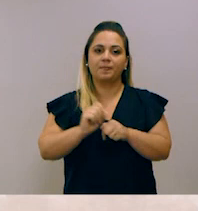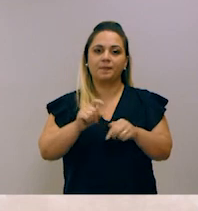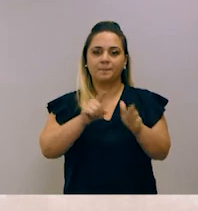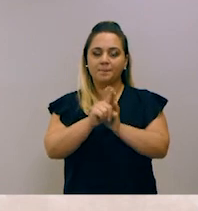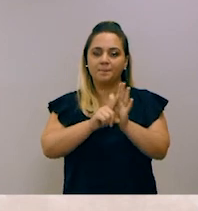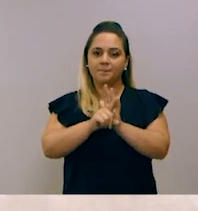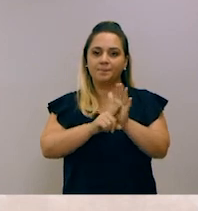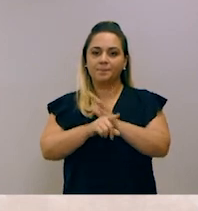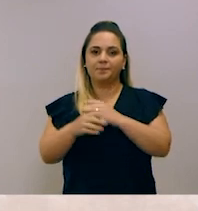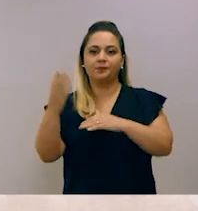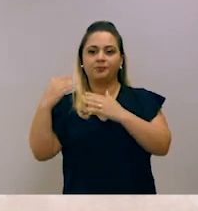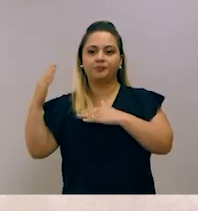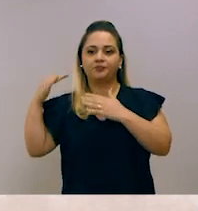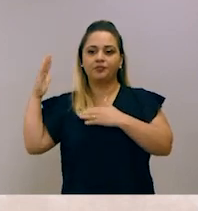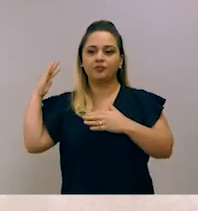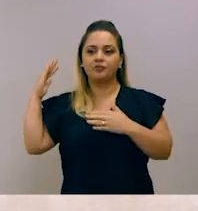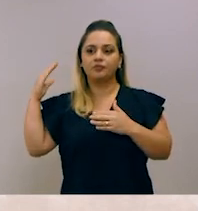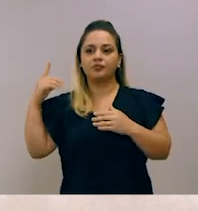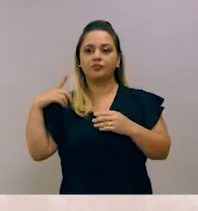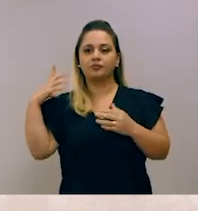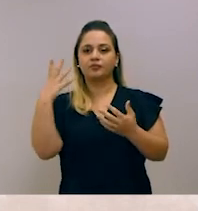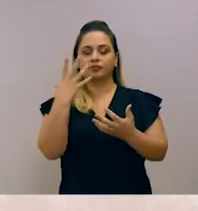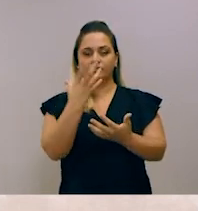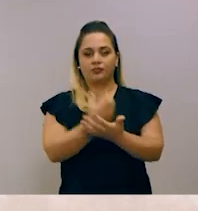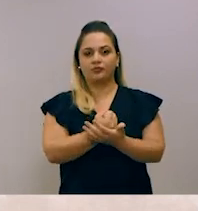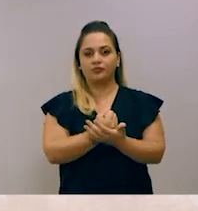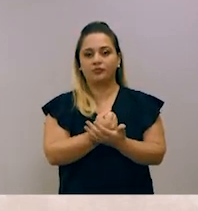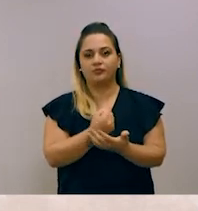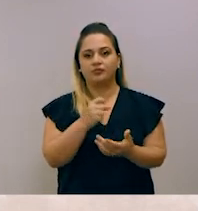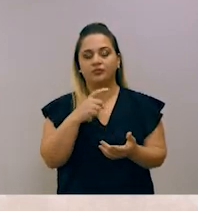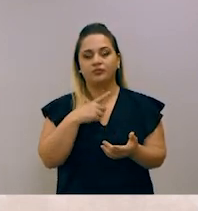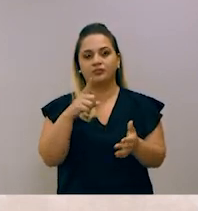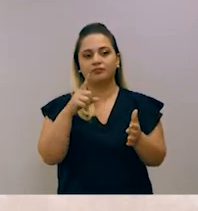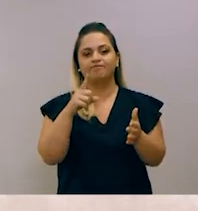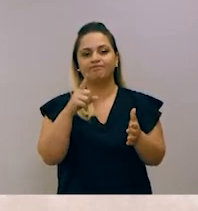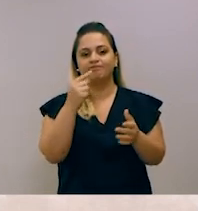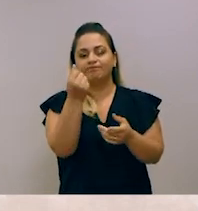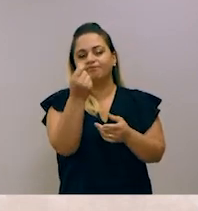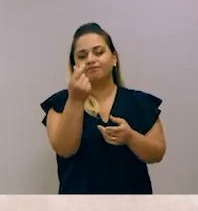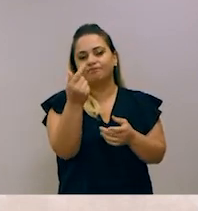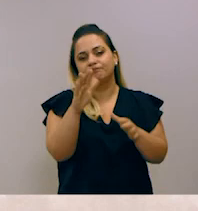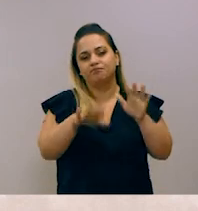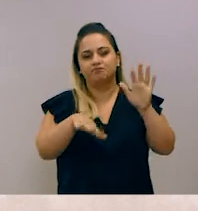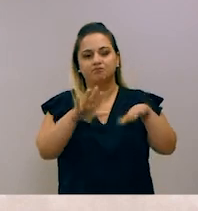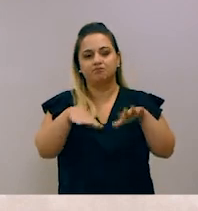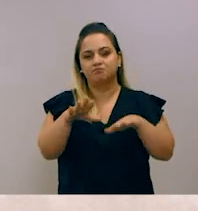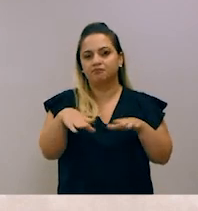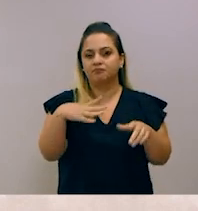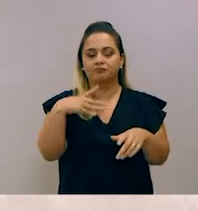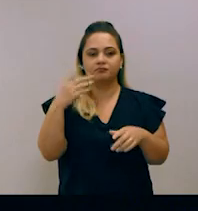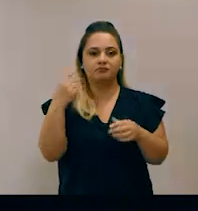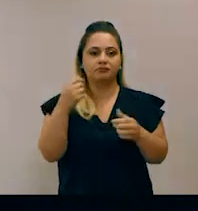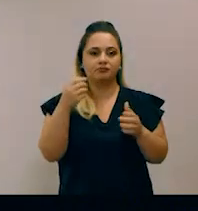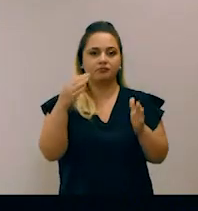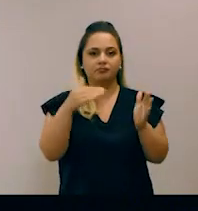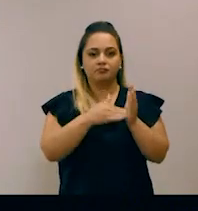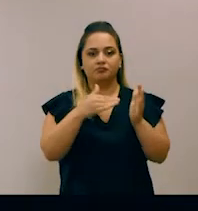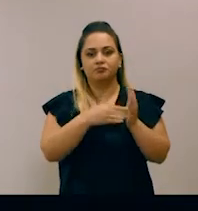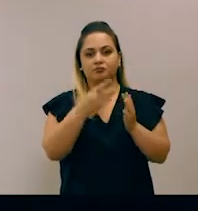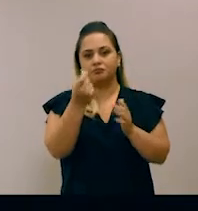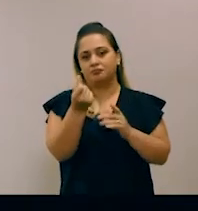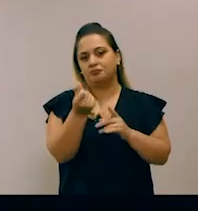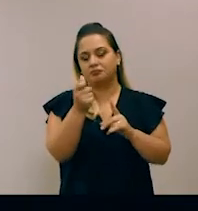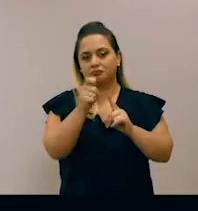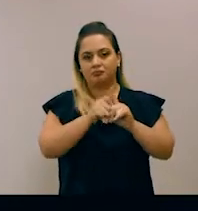did the clustering before. If it is, we're going to register the average price of that product in the last